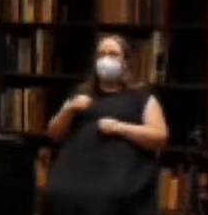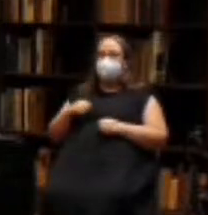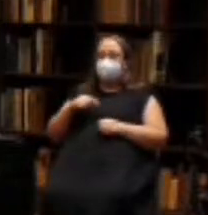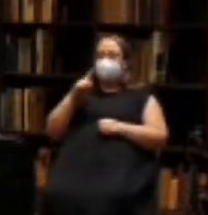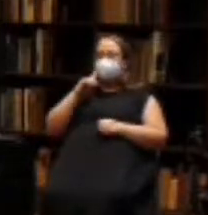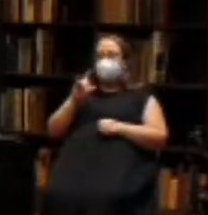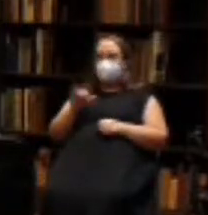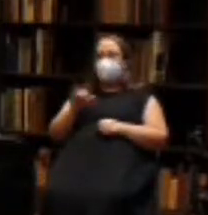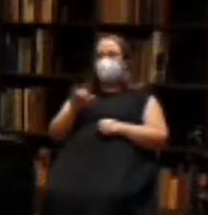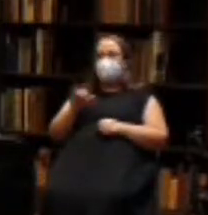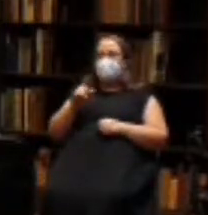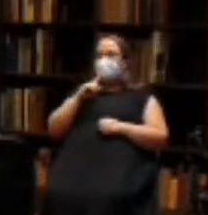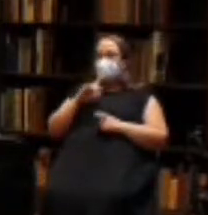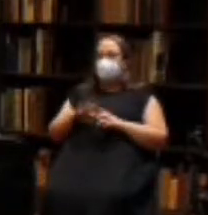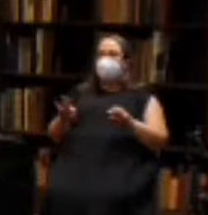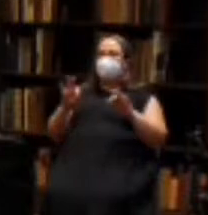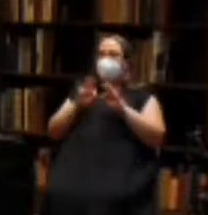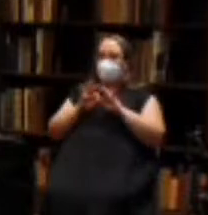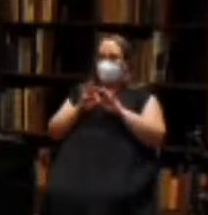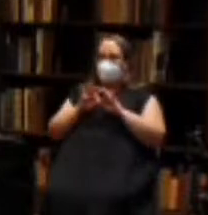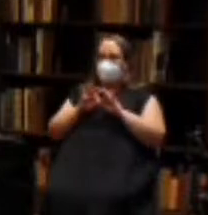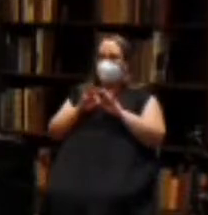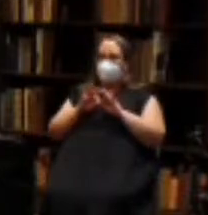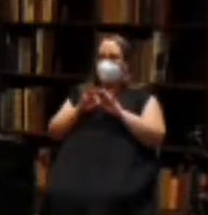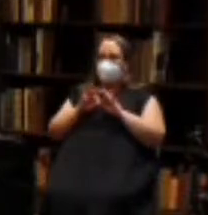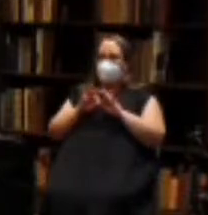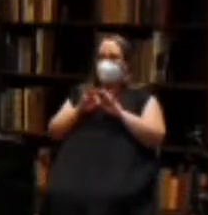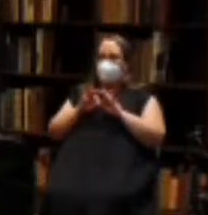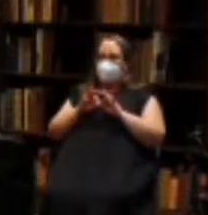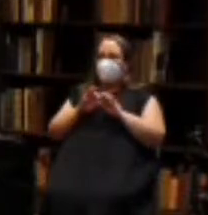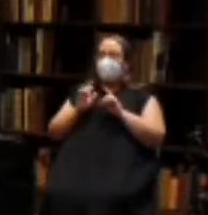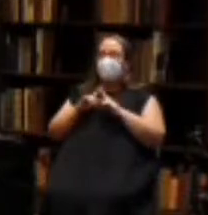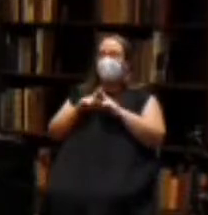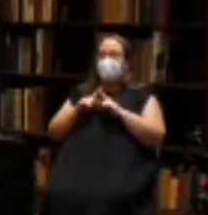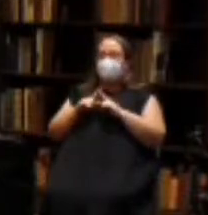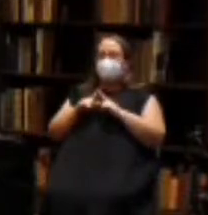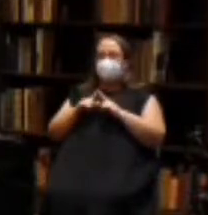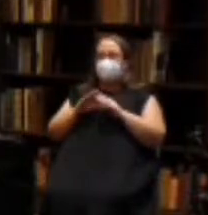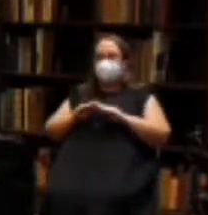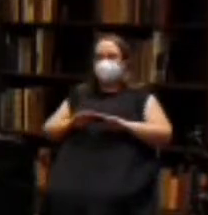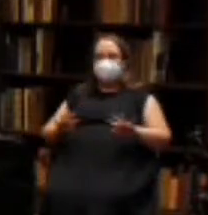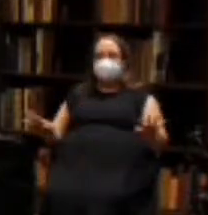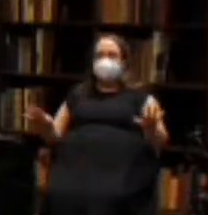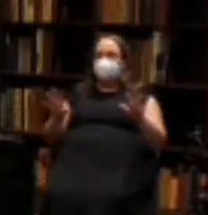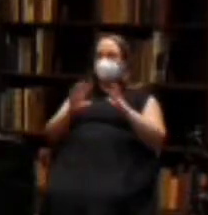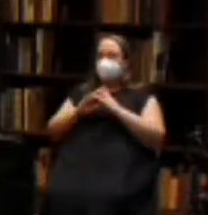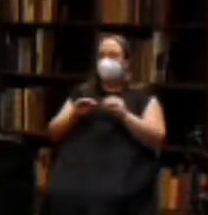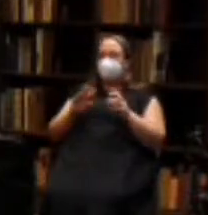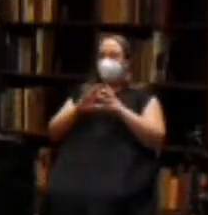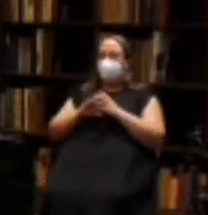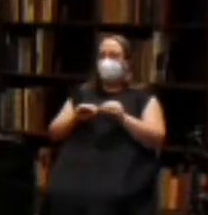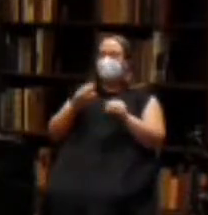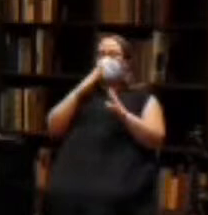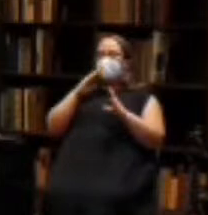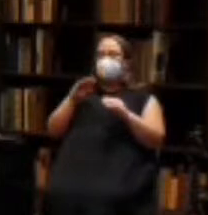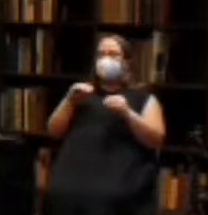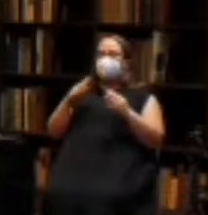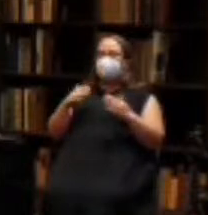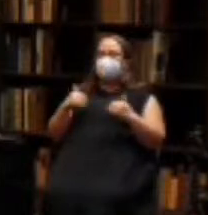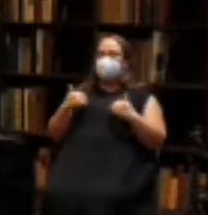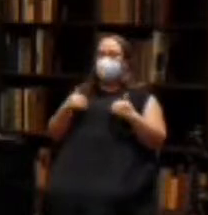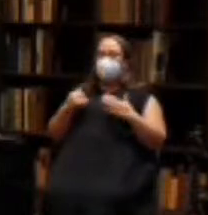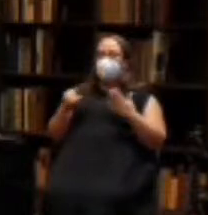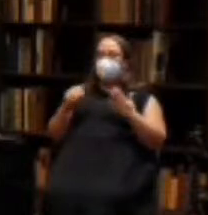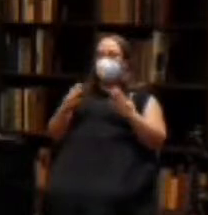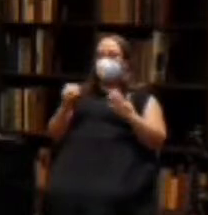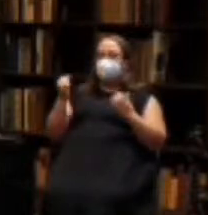that it's really important to uplift these stories, because it gives these sort of young